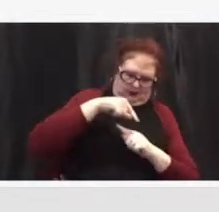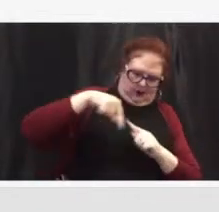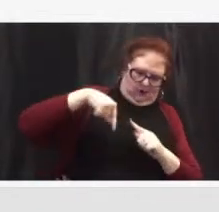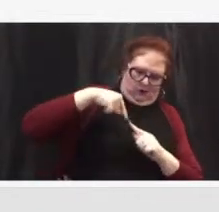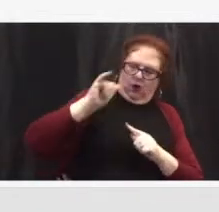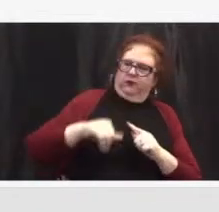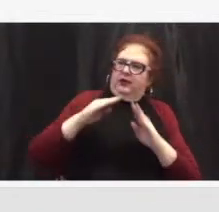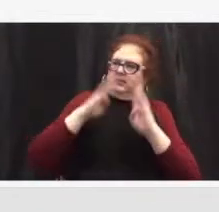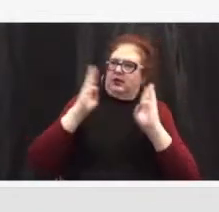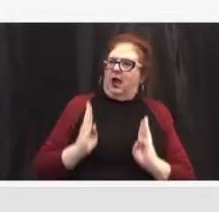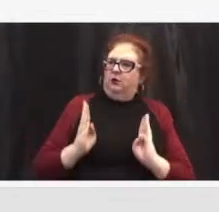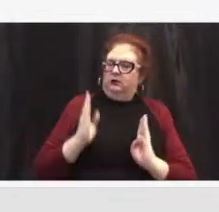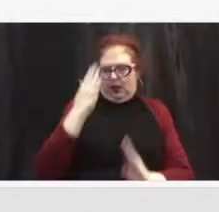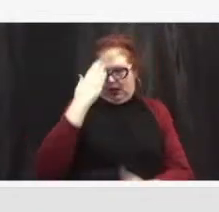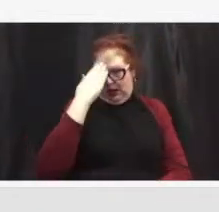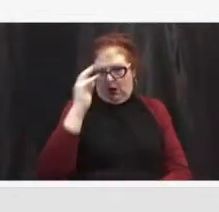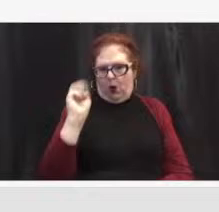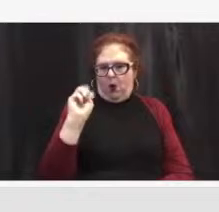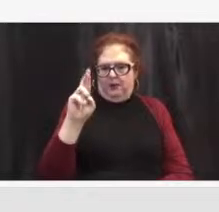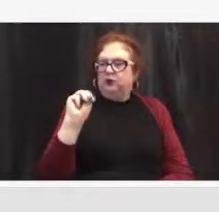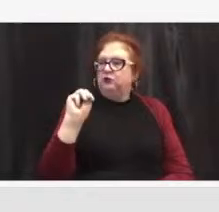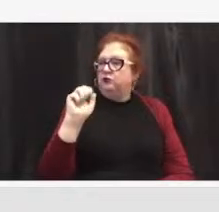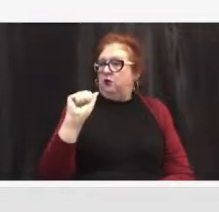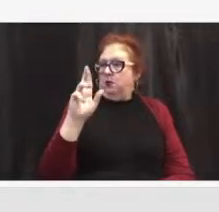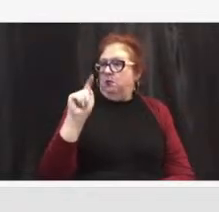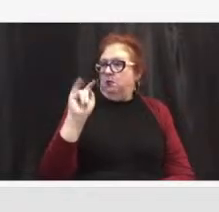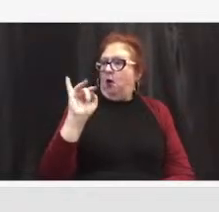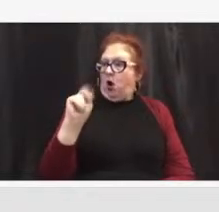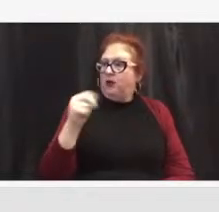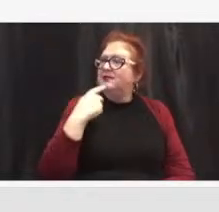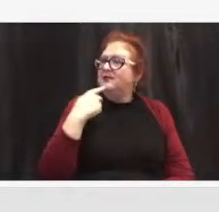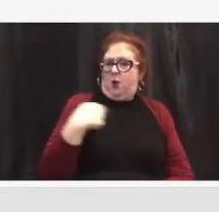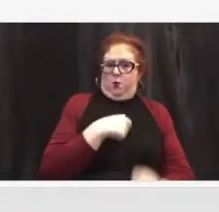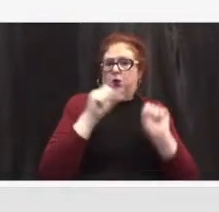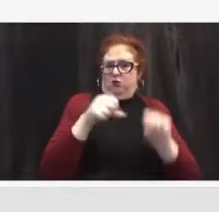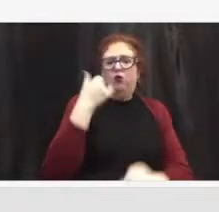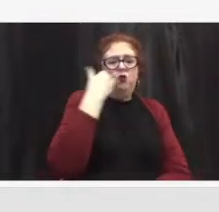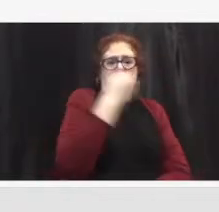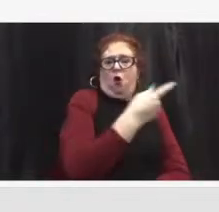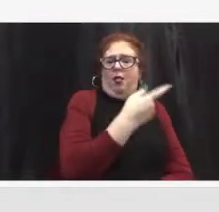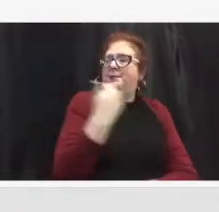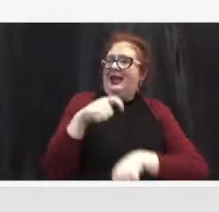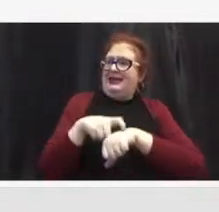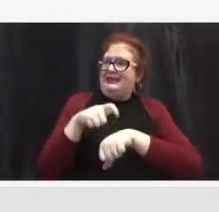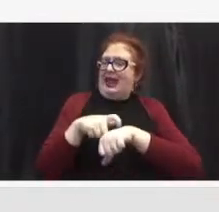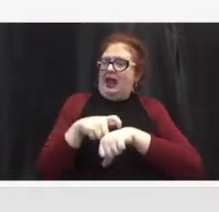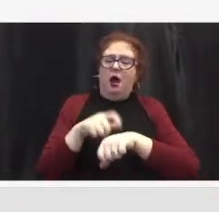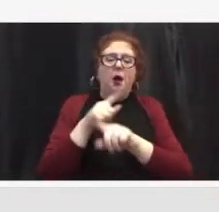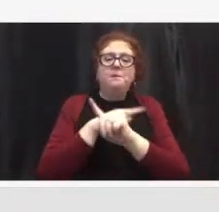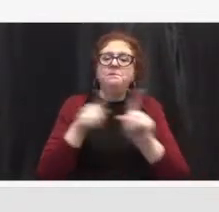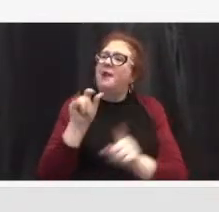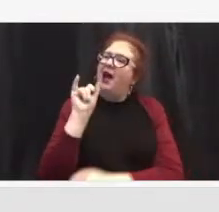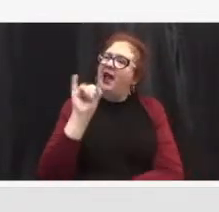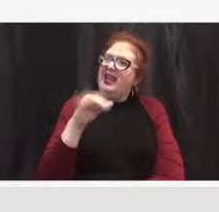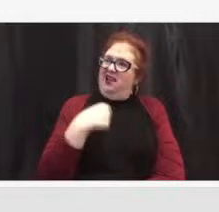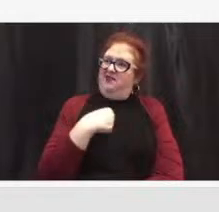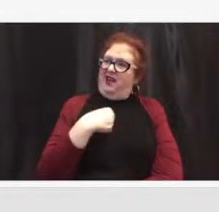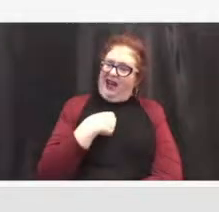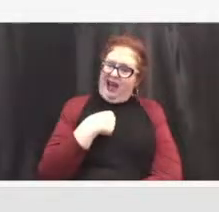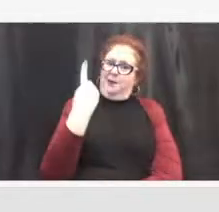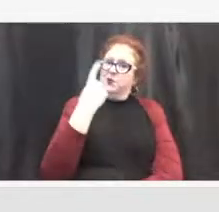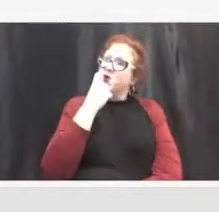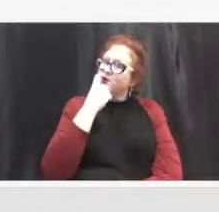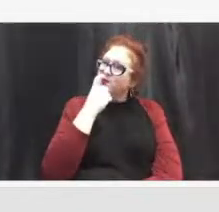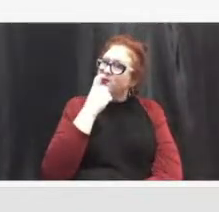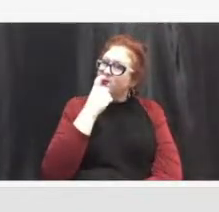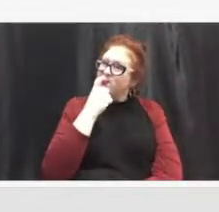I know Mr. Martin has stated that we could call him at any time, but if I'm the one that's being asked to call the cops when I ask them to